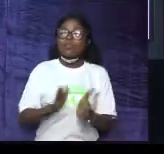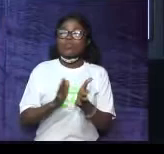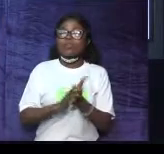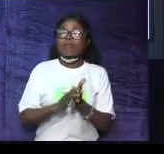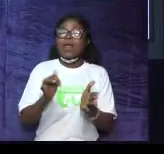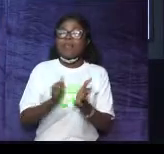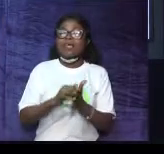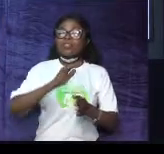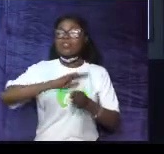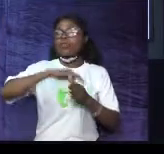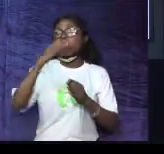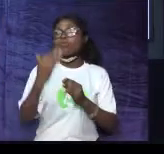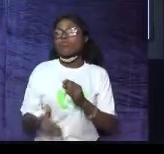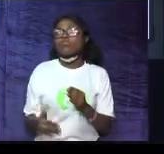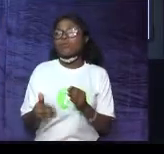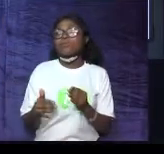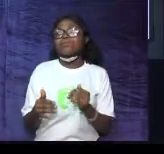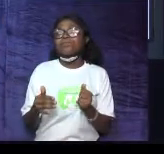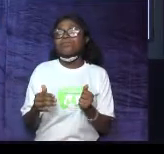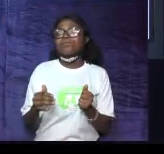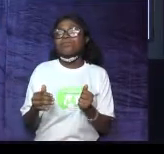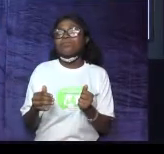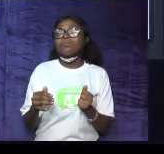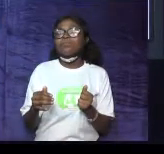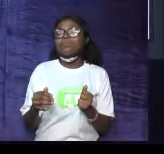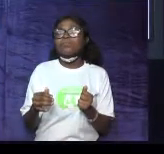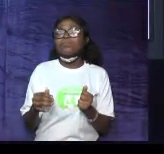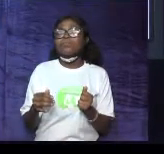more than others. That is your conclusion.